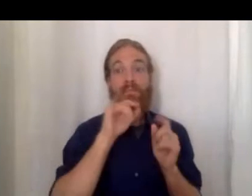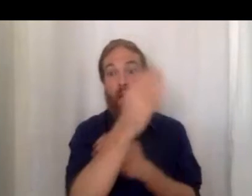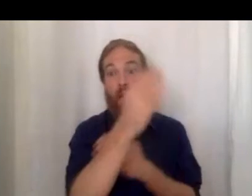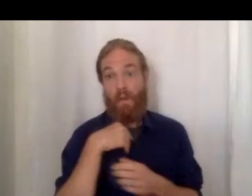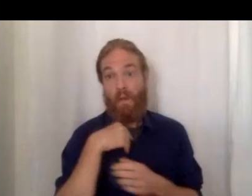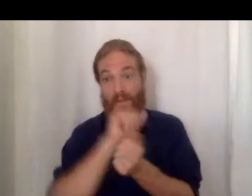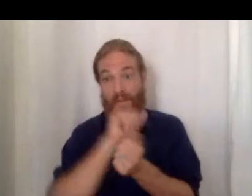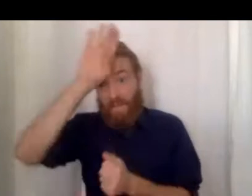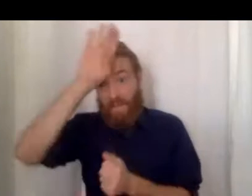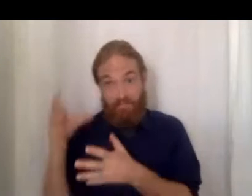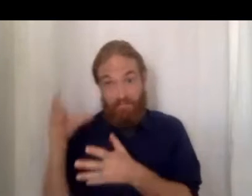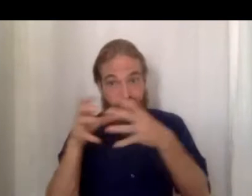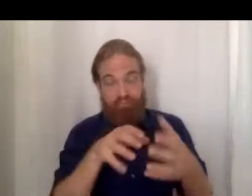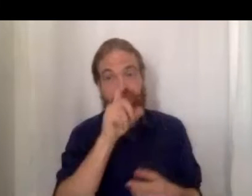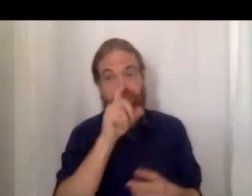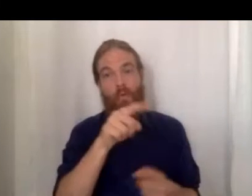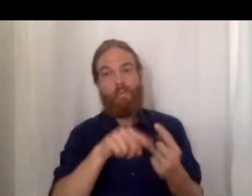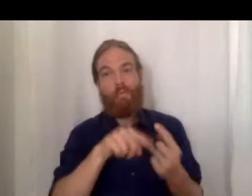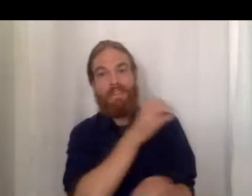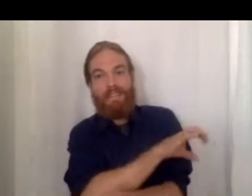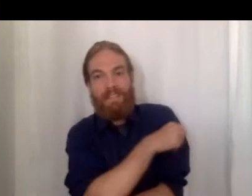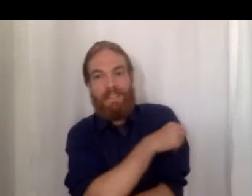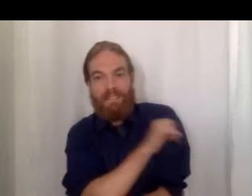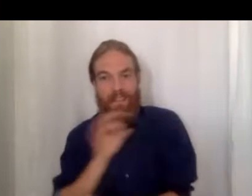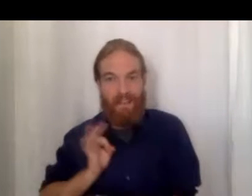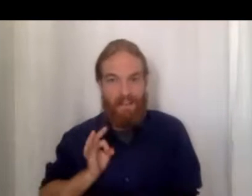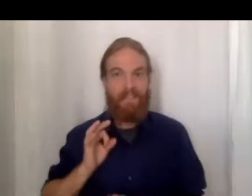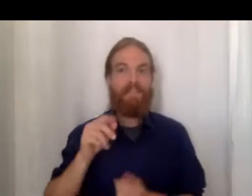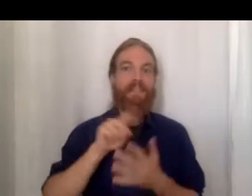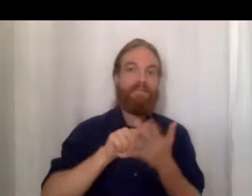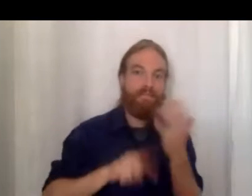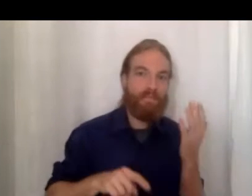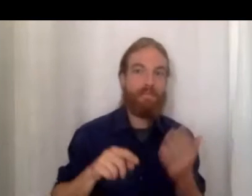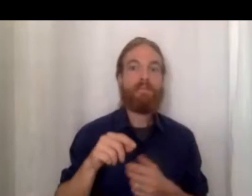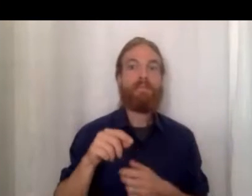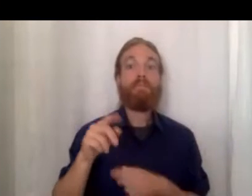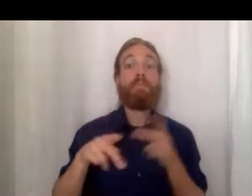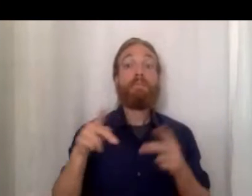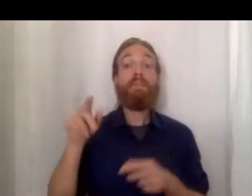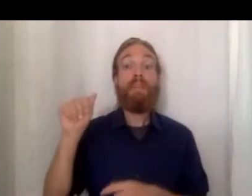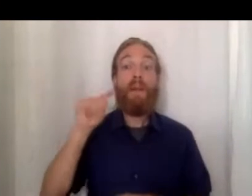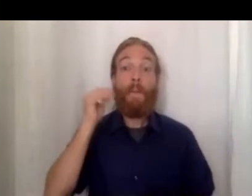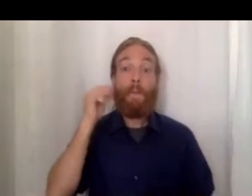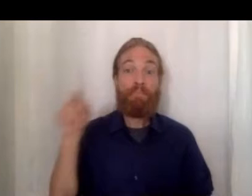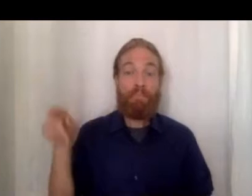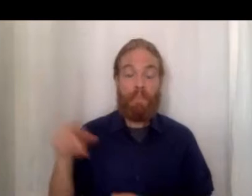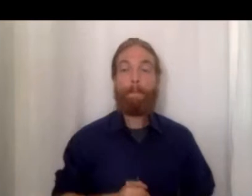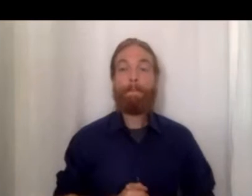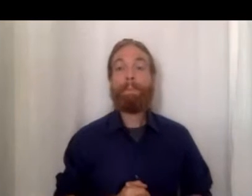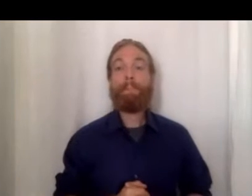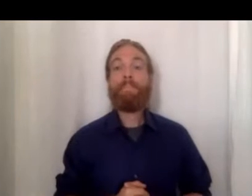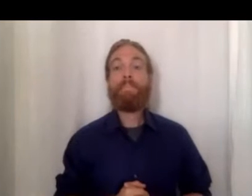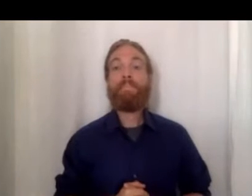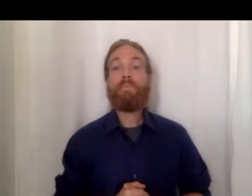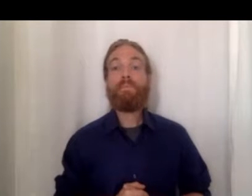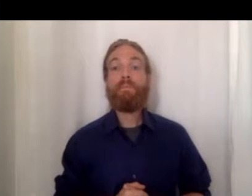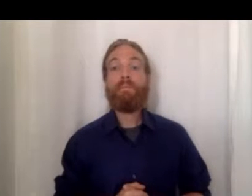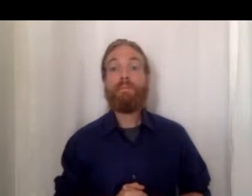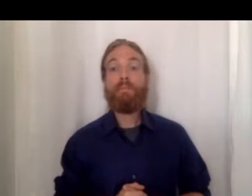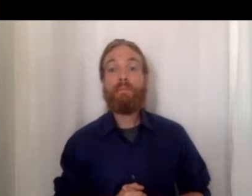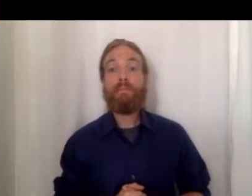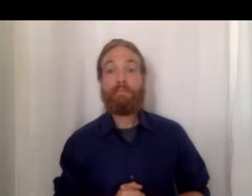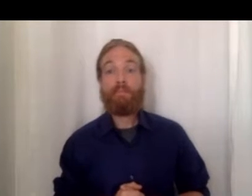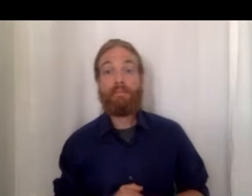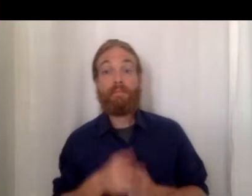are homebound. We're continuing monthly vaccination clinics at our new building in Fountain. The next one will